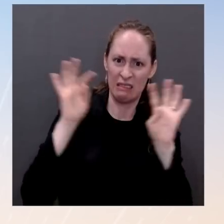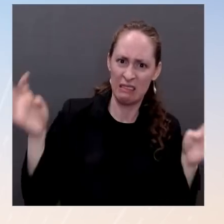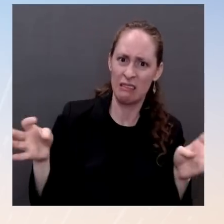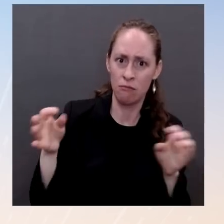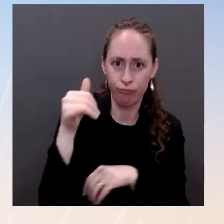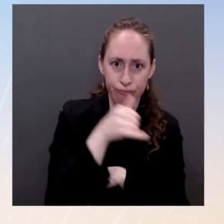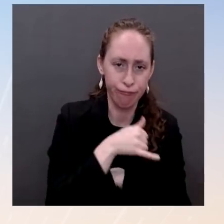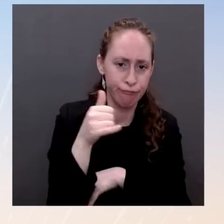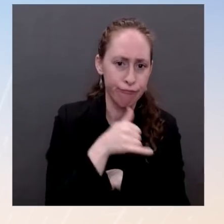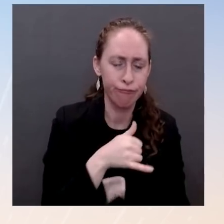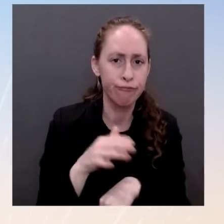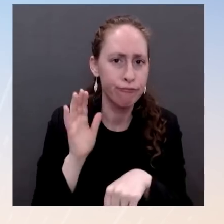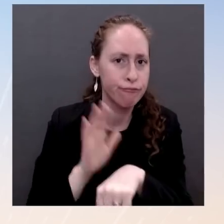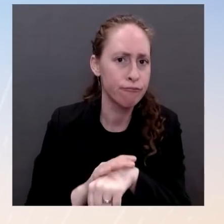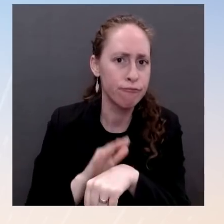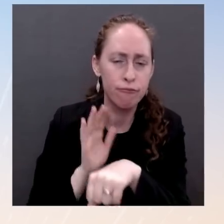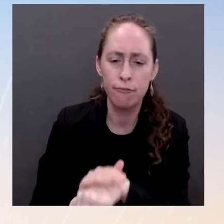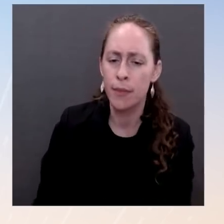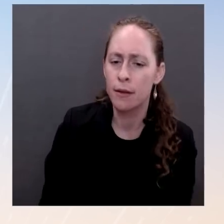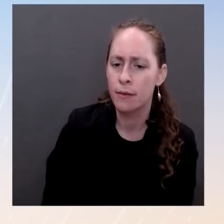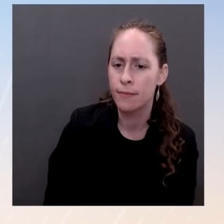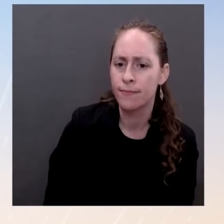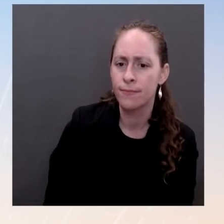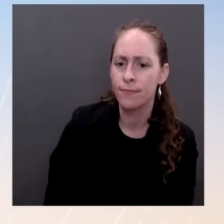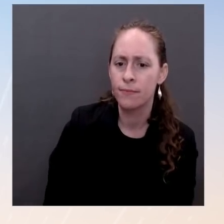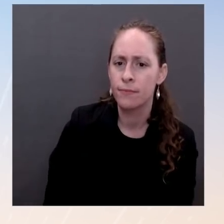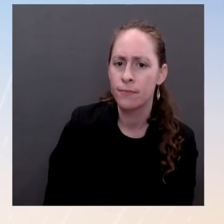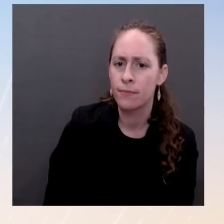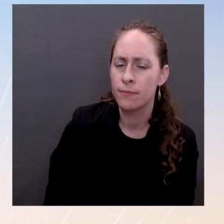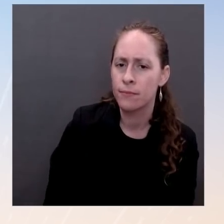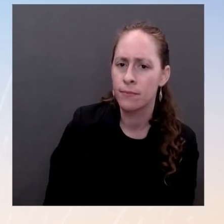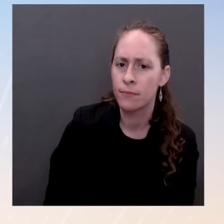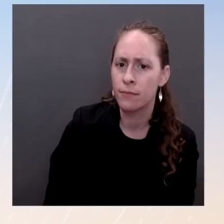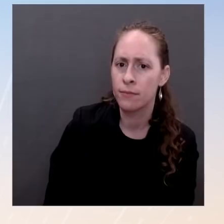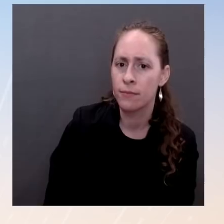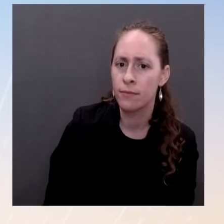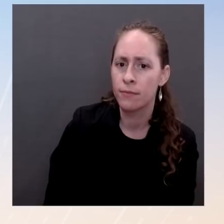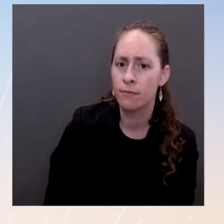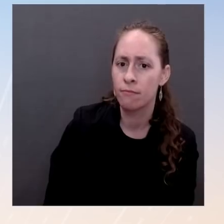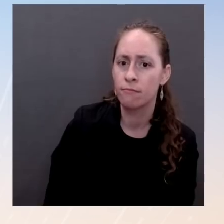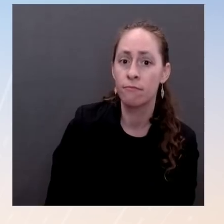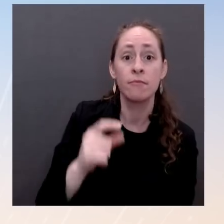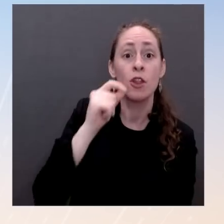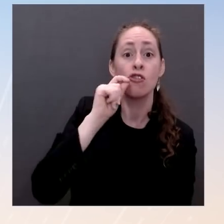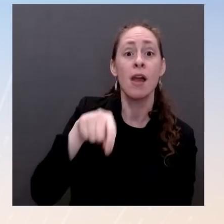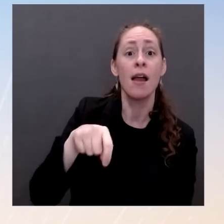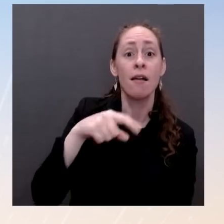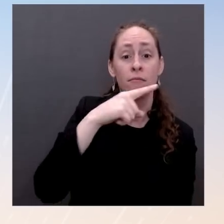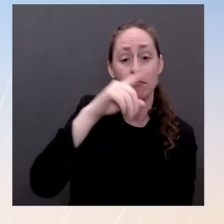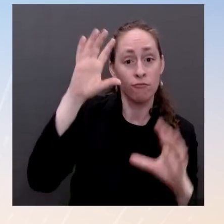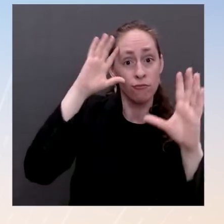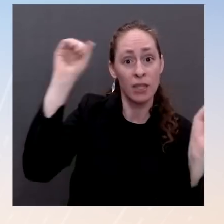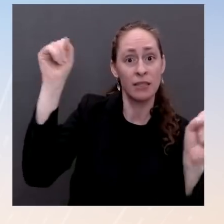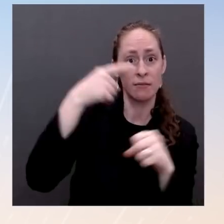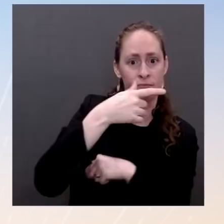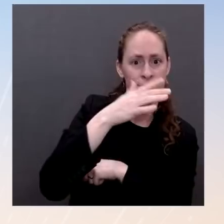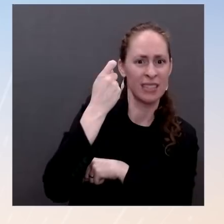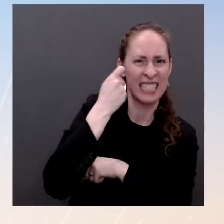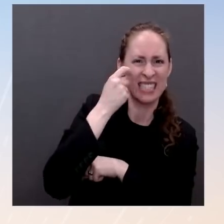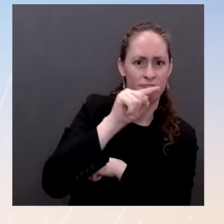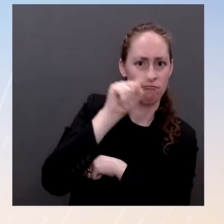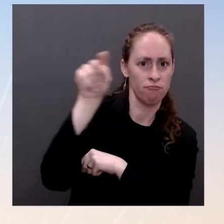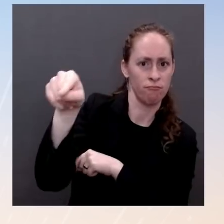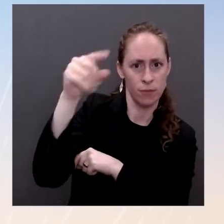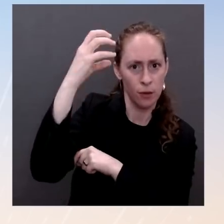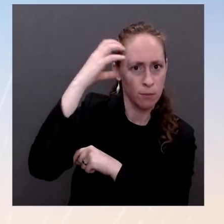out of his country this weekend to go to the Munich Security Conference, do you guys think that's a good idea for him to be gone right now?